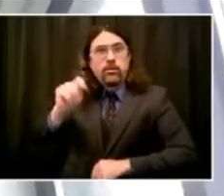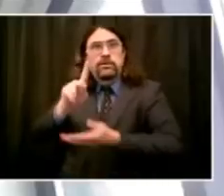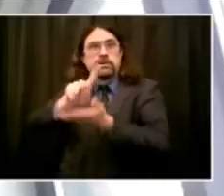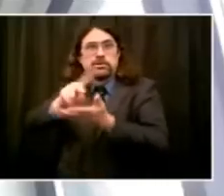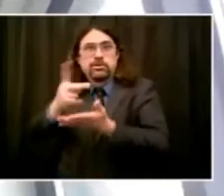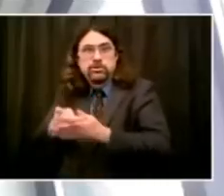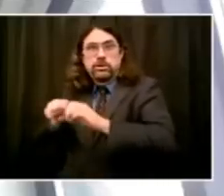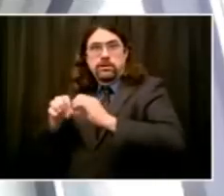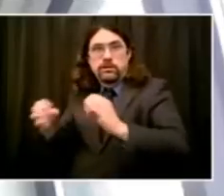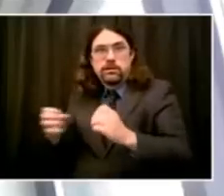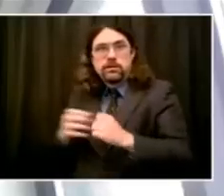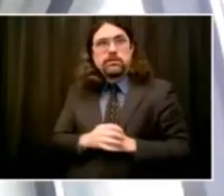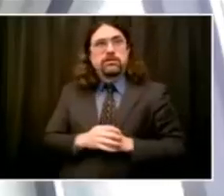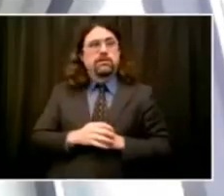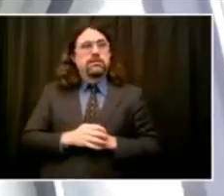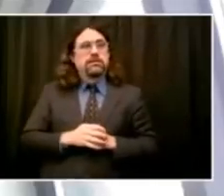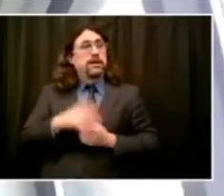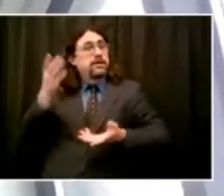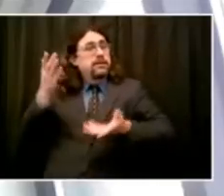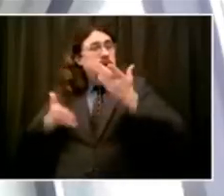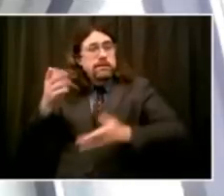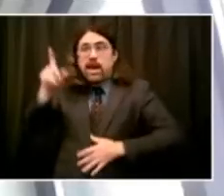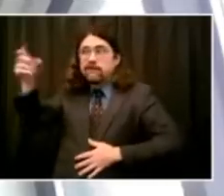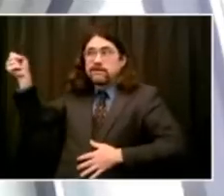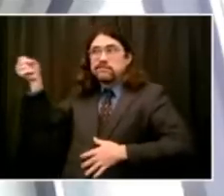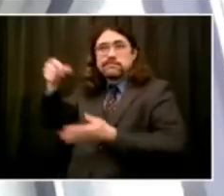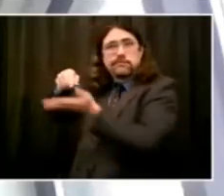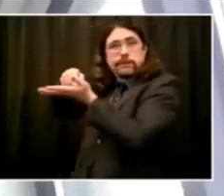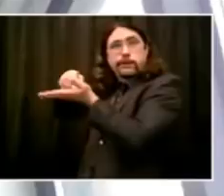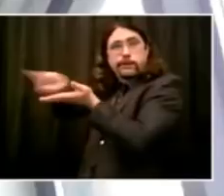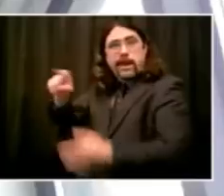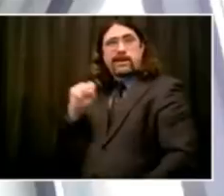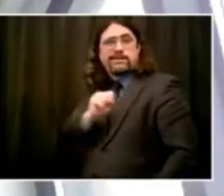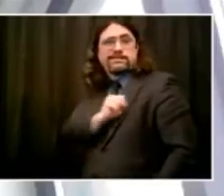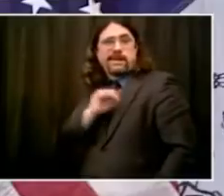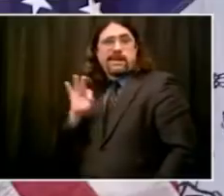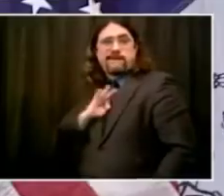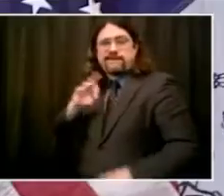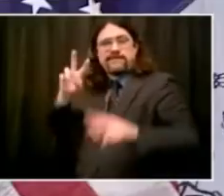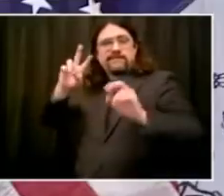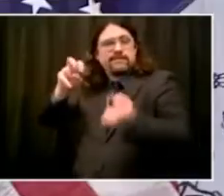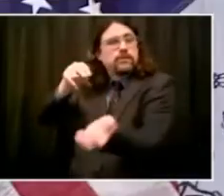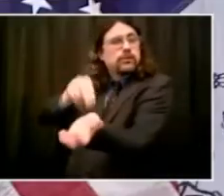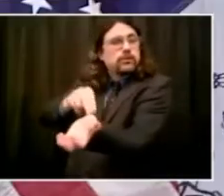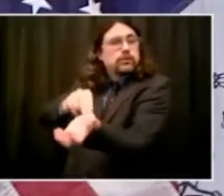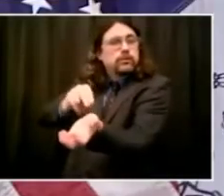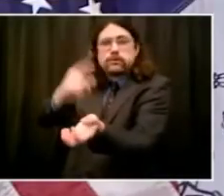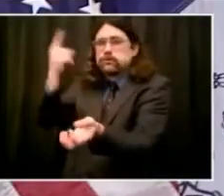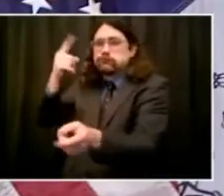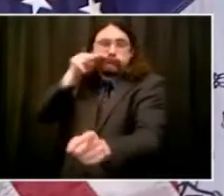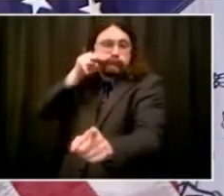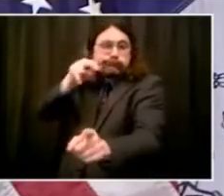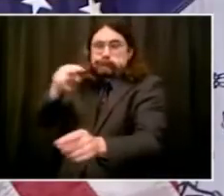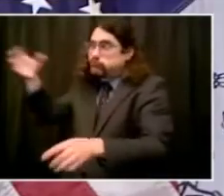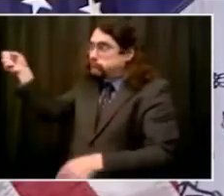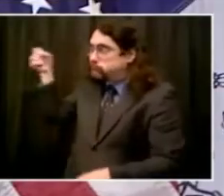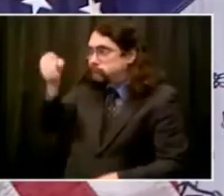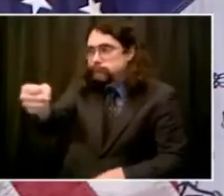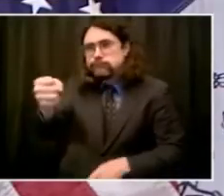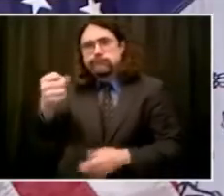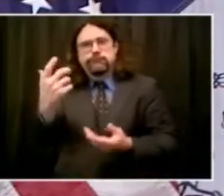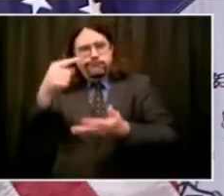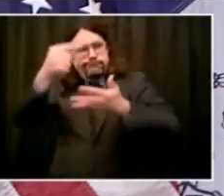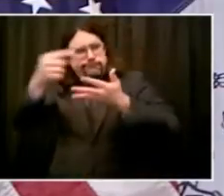nursing homes. But I think for everybody else, we should be looking for home care options. Thank you very much, Mitch. I